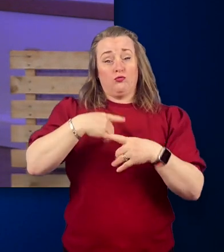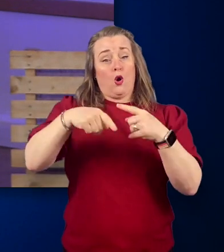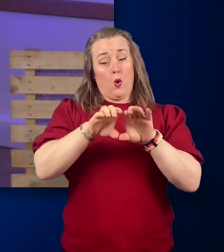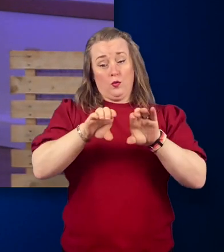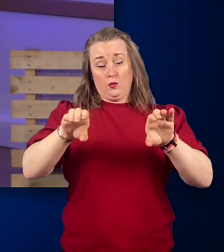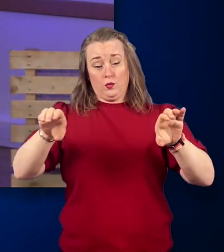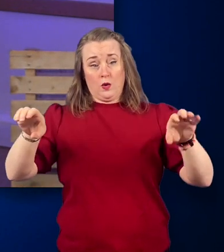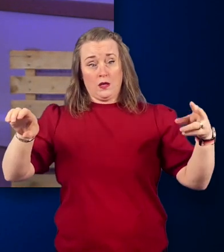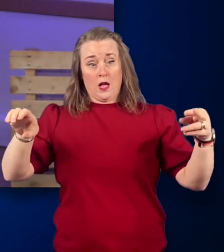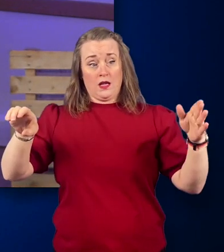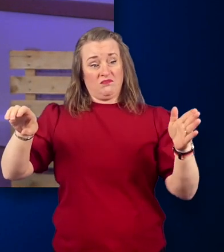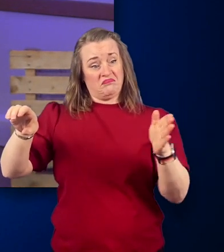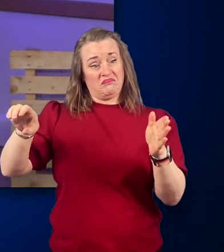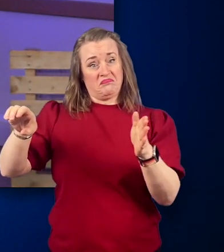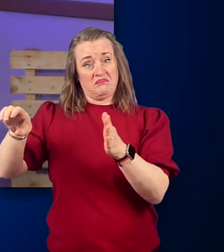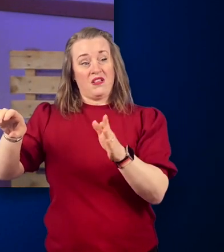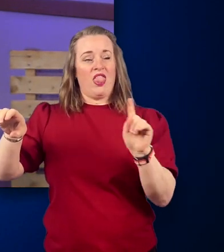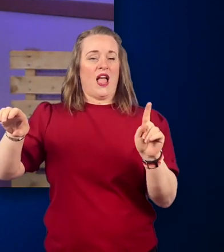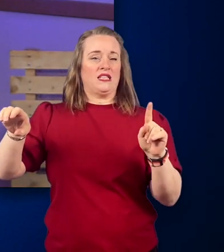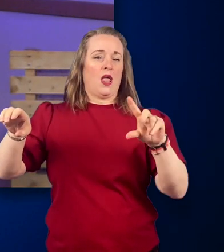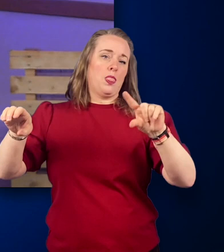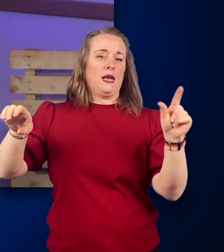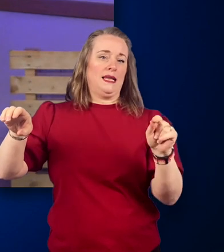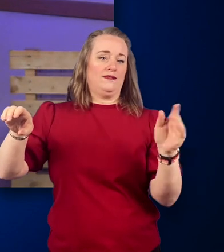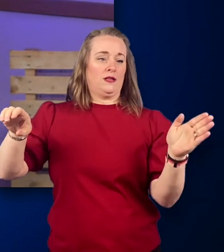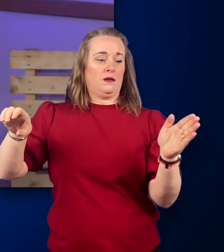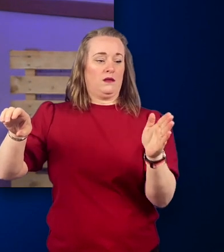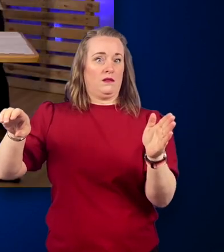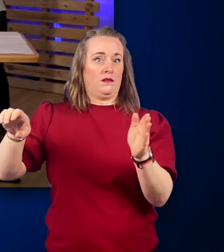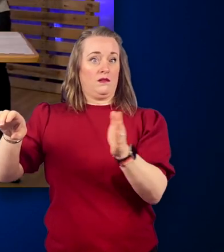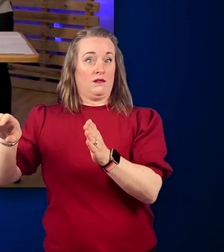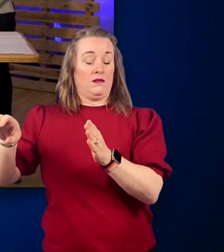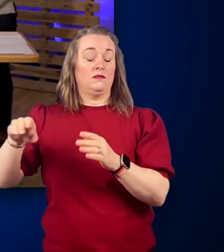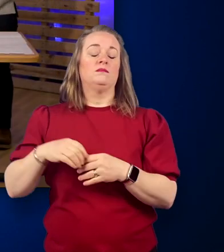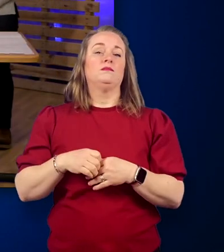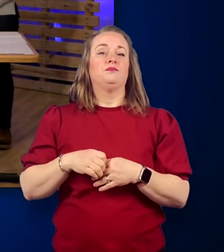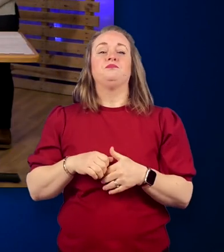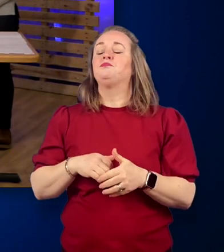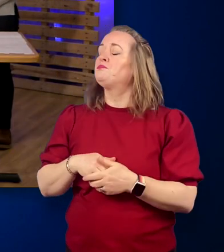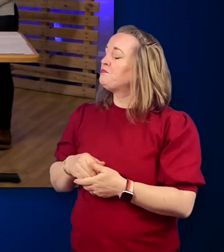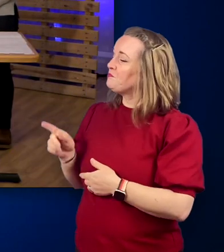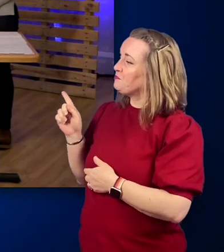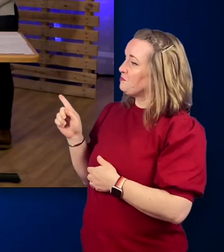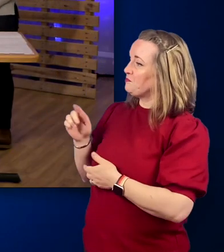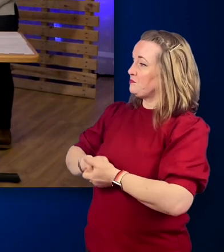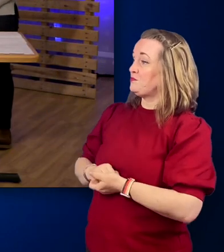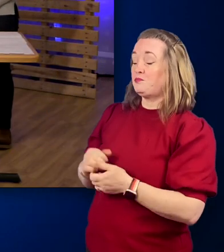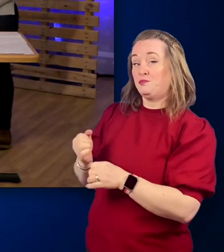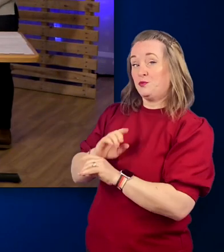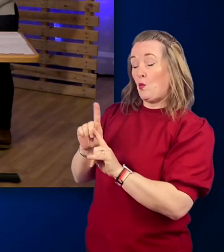your palm leaves to be. I think I'm going to make mine a little bit longer, like that. And then all you have to do...